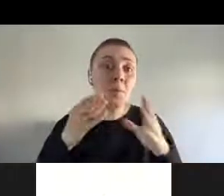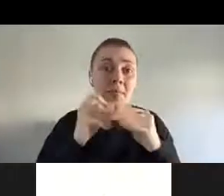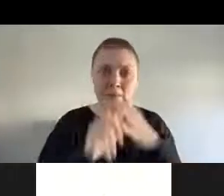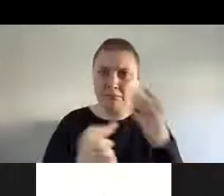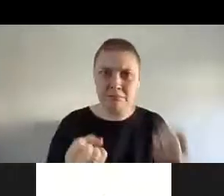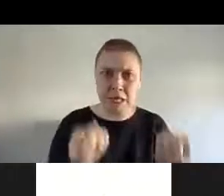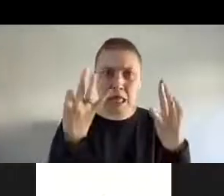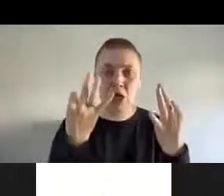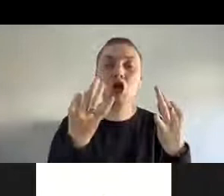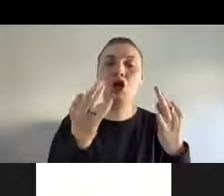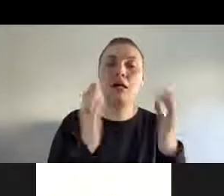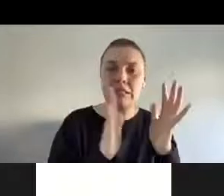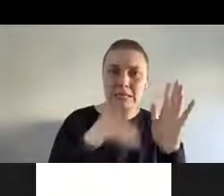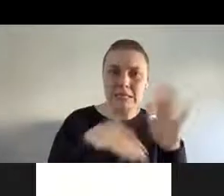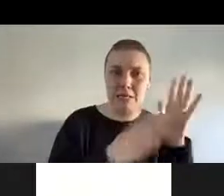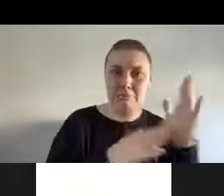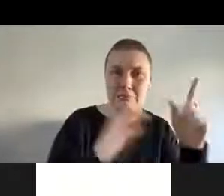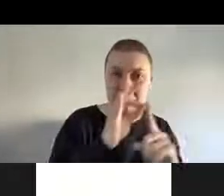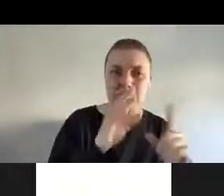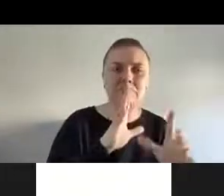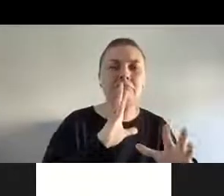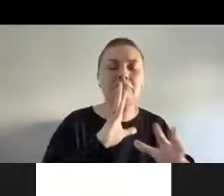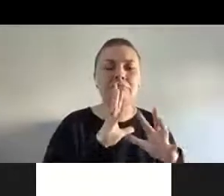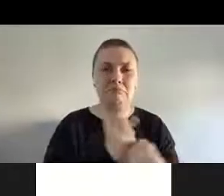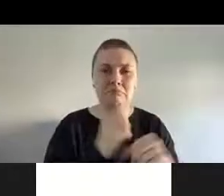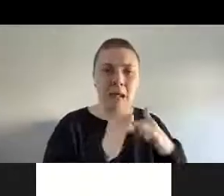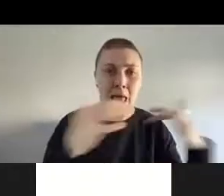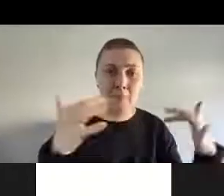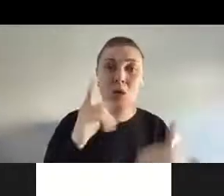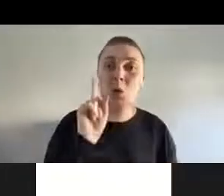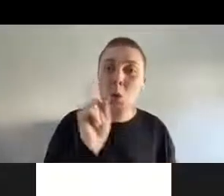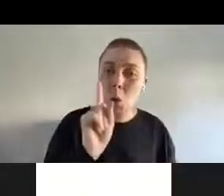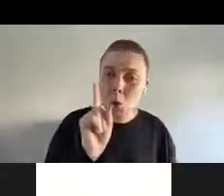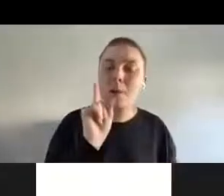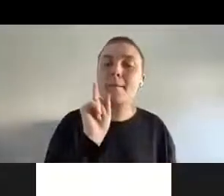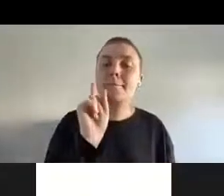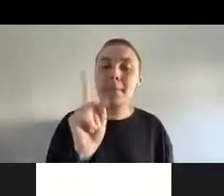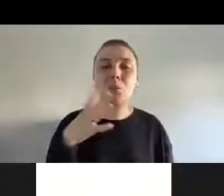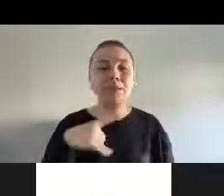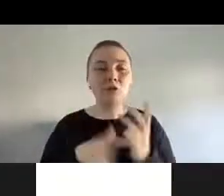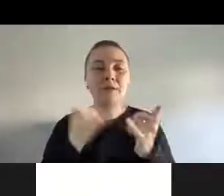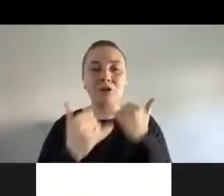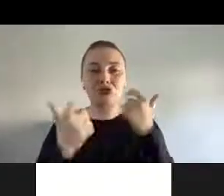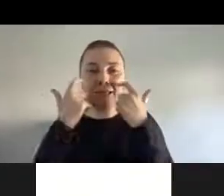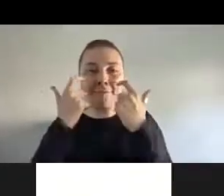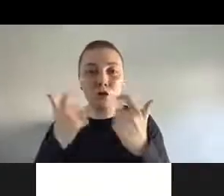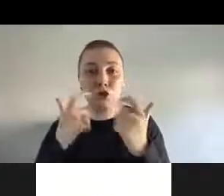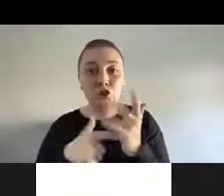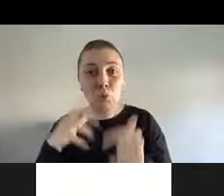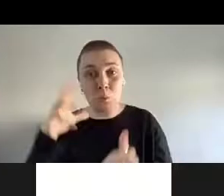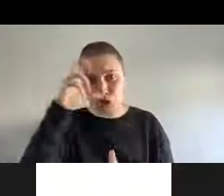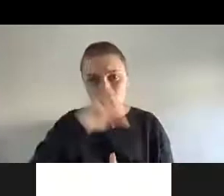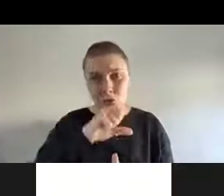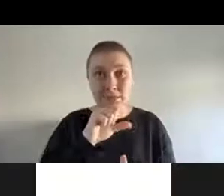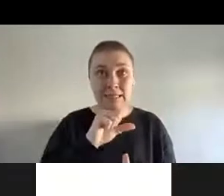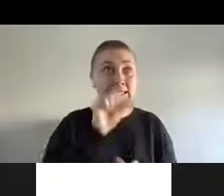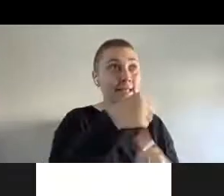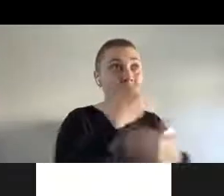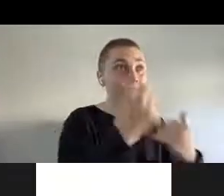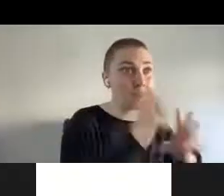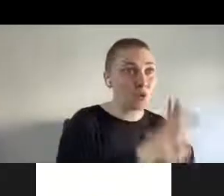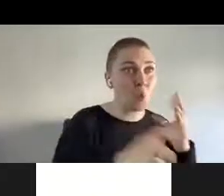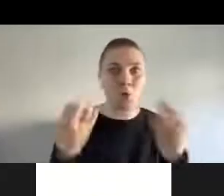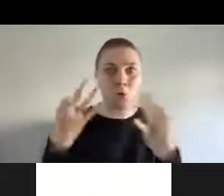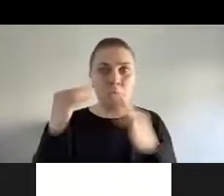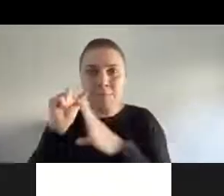disabilities in parliament, right? And we have to kind of be careful to assume either way, or not to assume